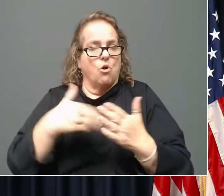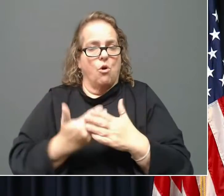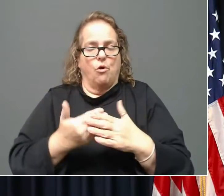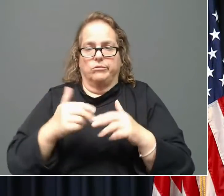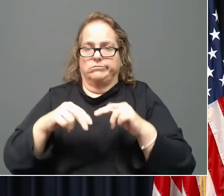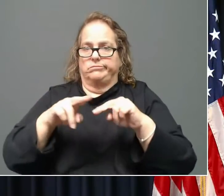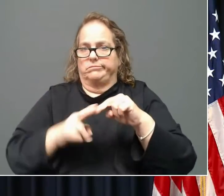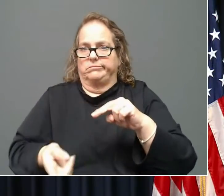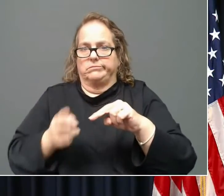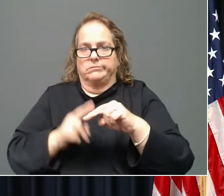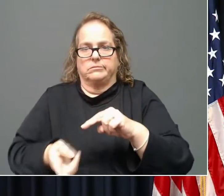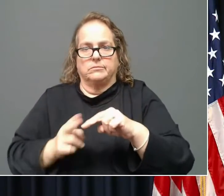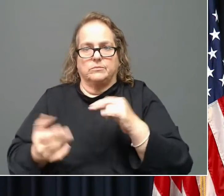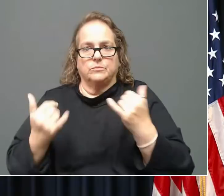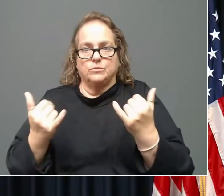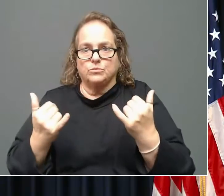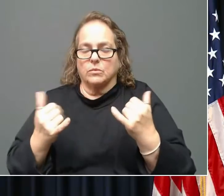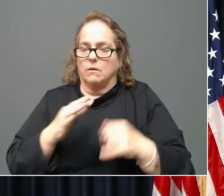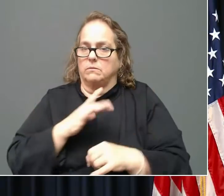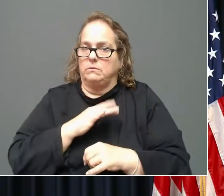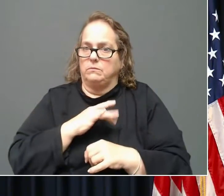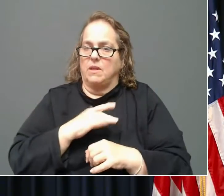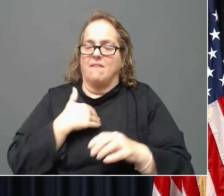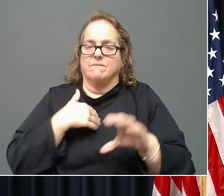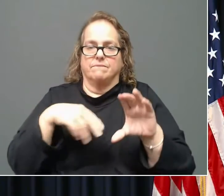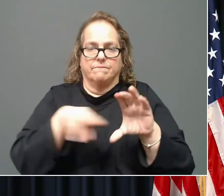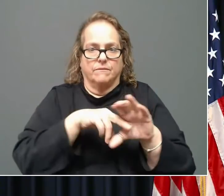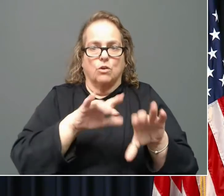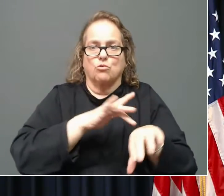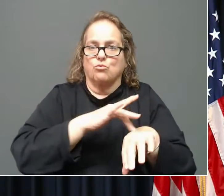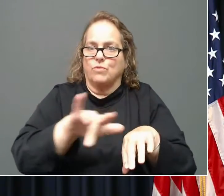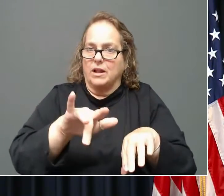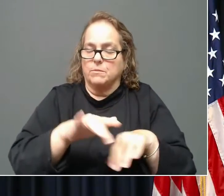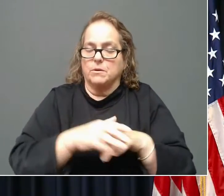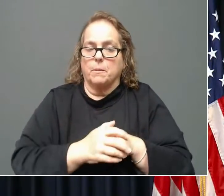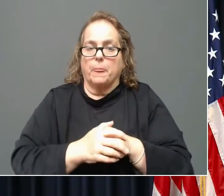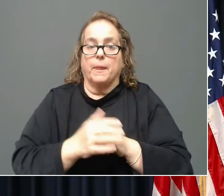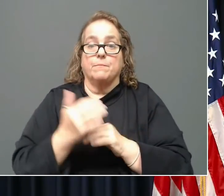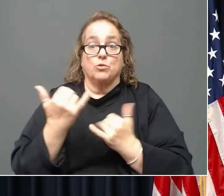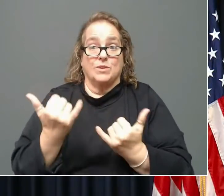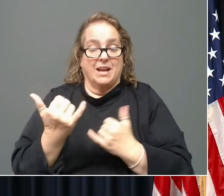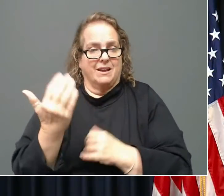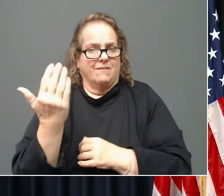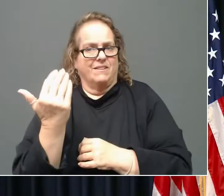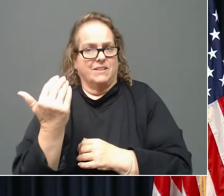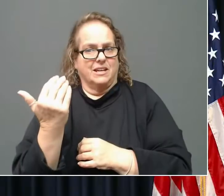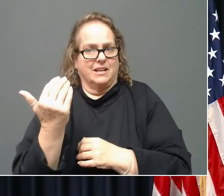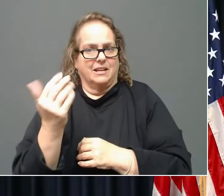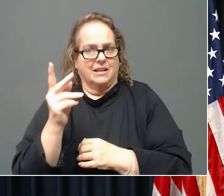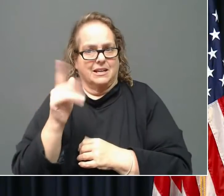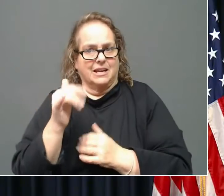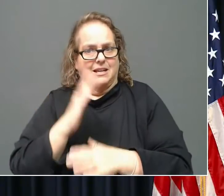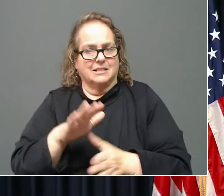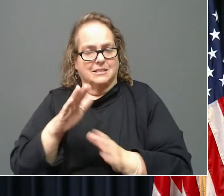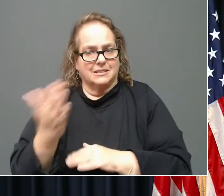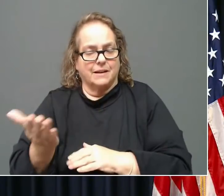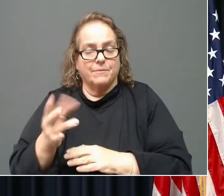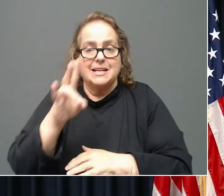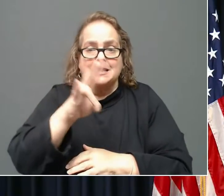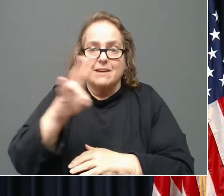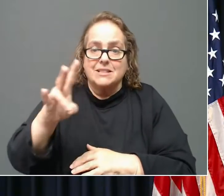Now, we are today announcing the loss of 15 additional Kentuckians. They include a 77-year-old man from